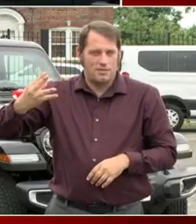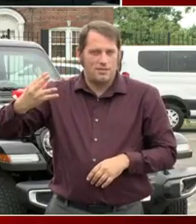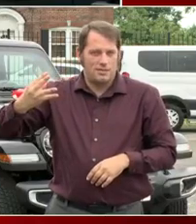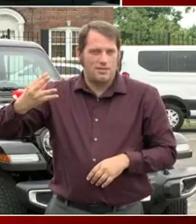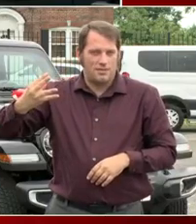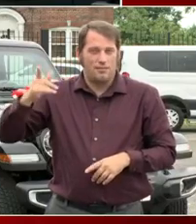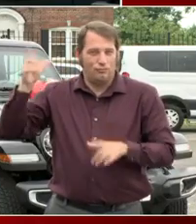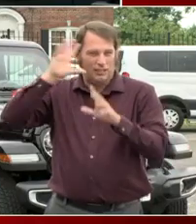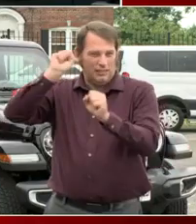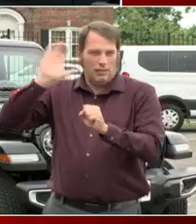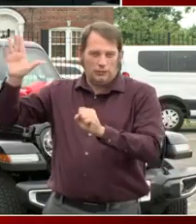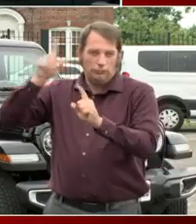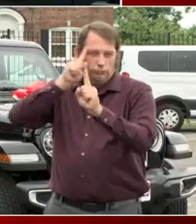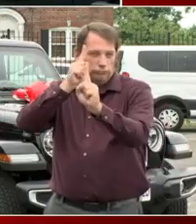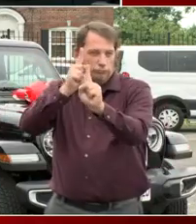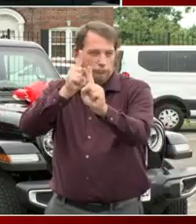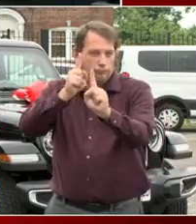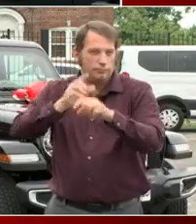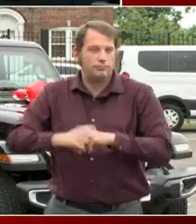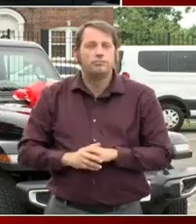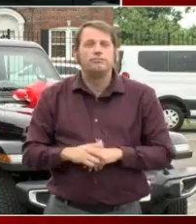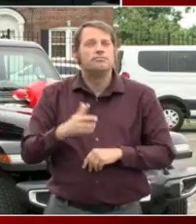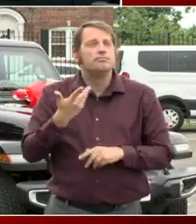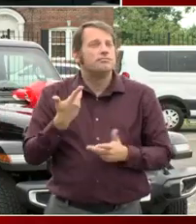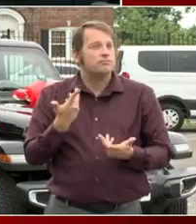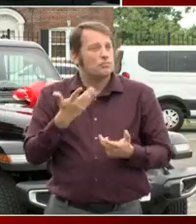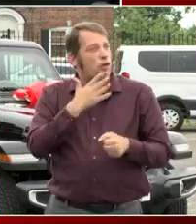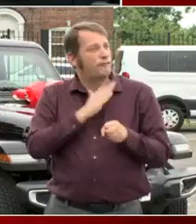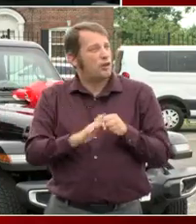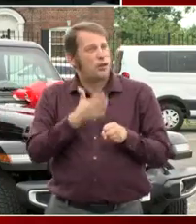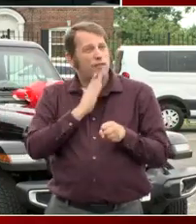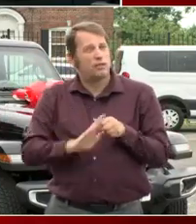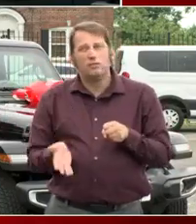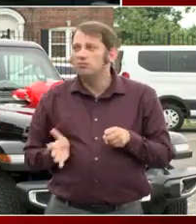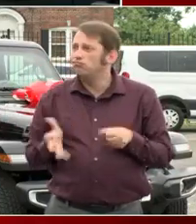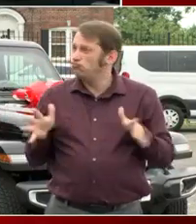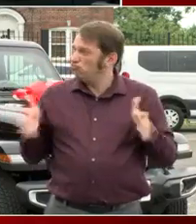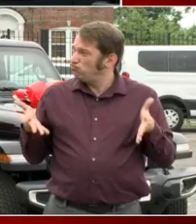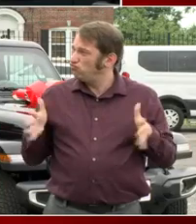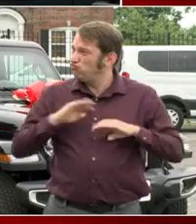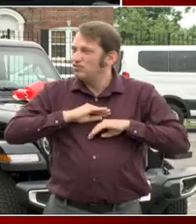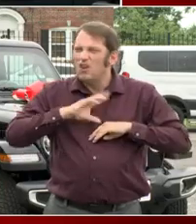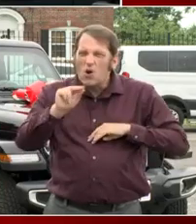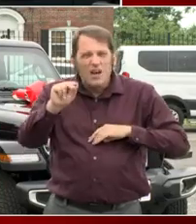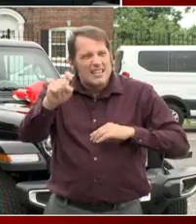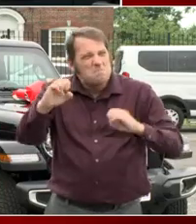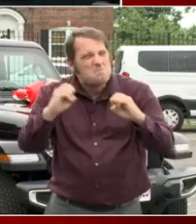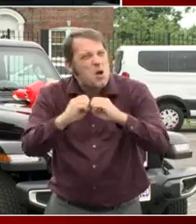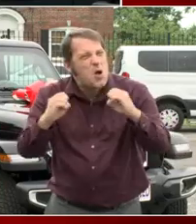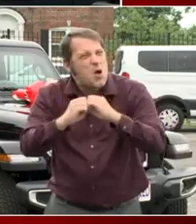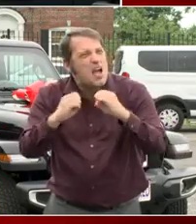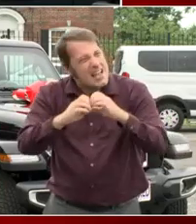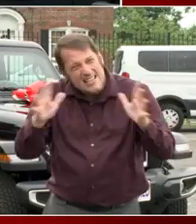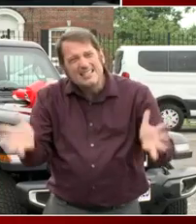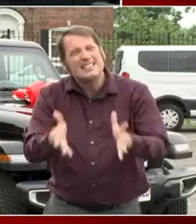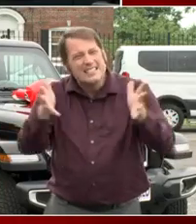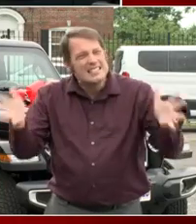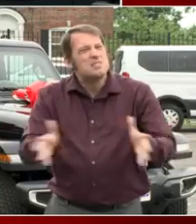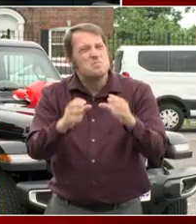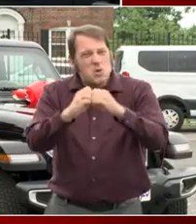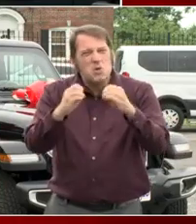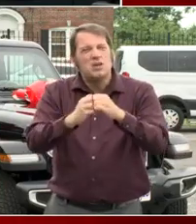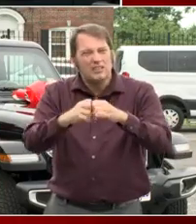past July 4th into the summer and get as many people vaccinated as you possibly can. We can